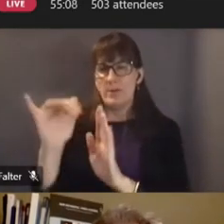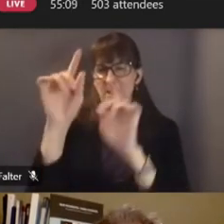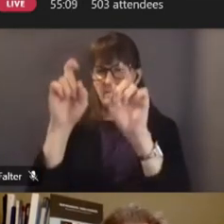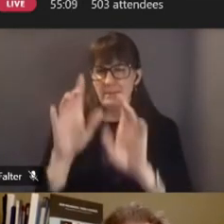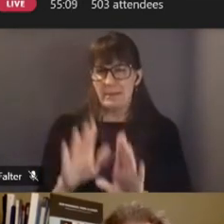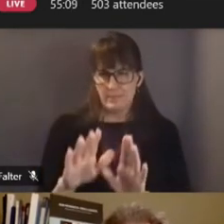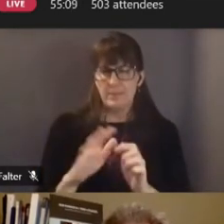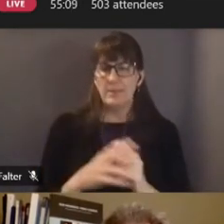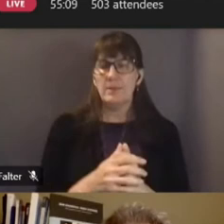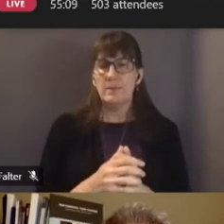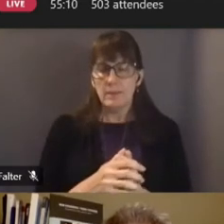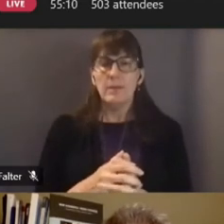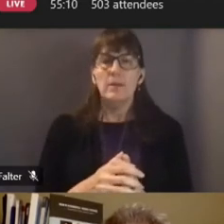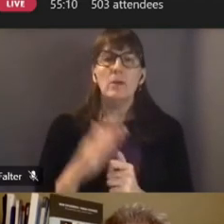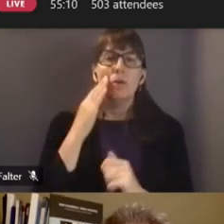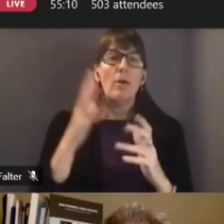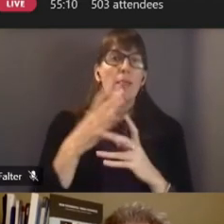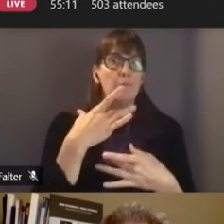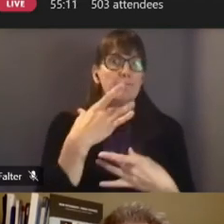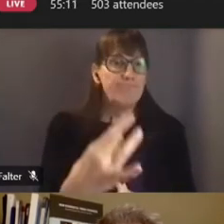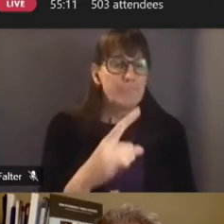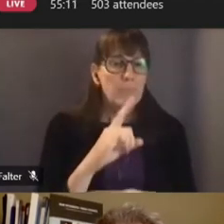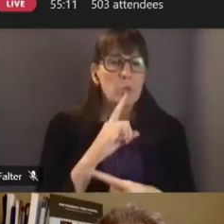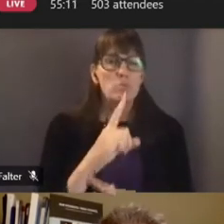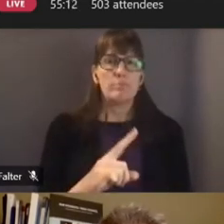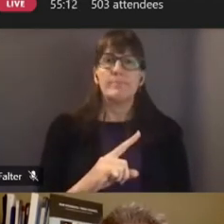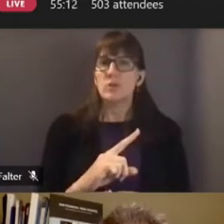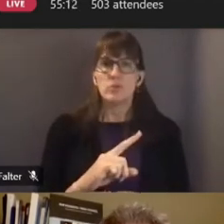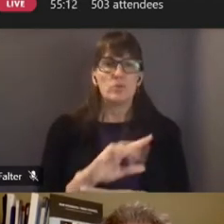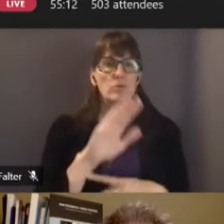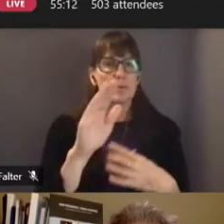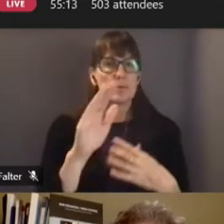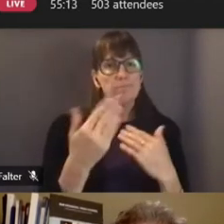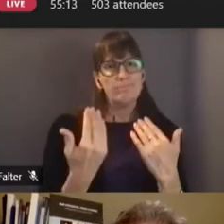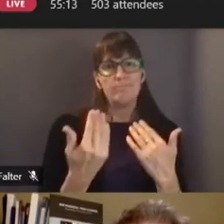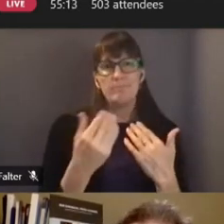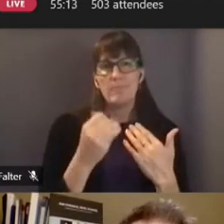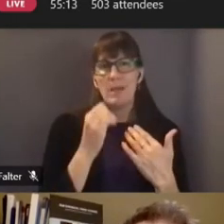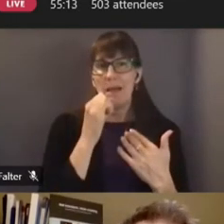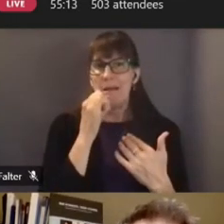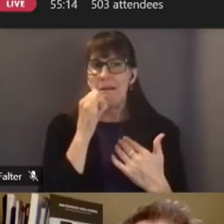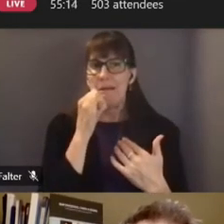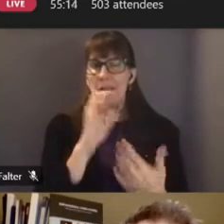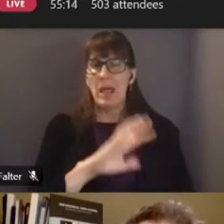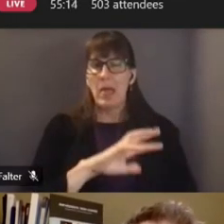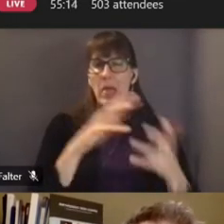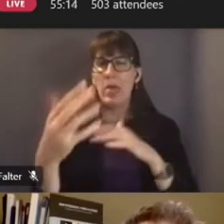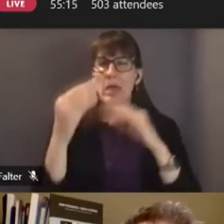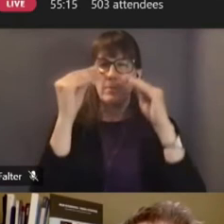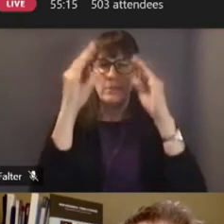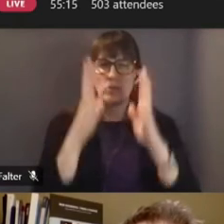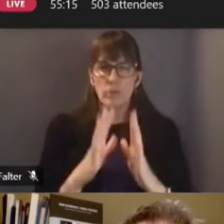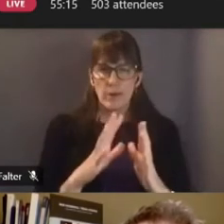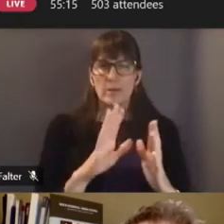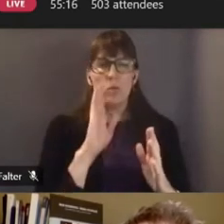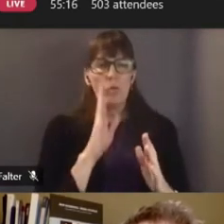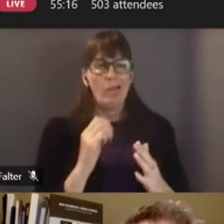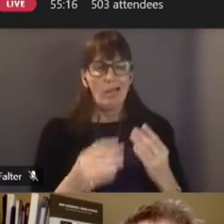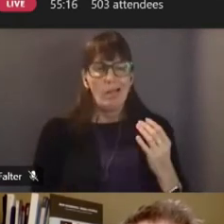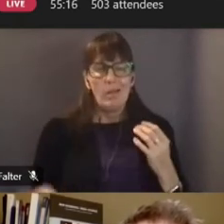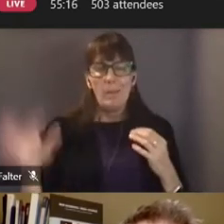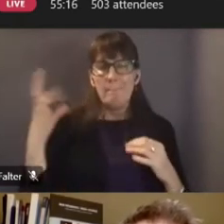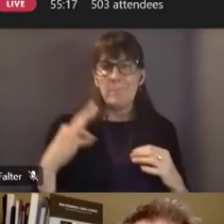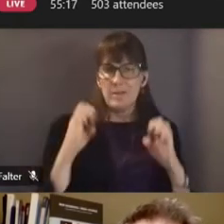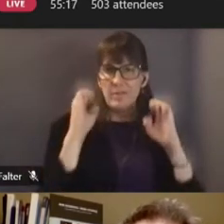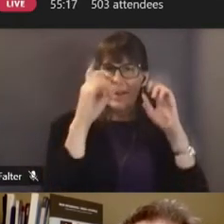there's a lot of interest in making sure that those are minimally disruptive to instruction and most helpful to our educators as they learn about what their